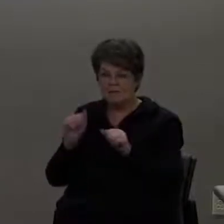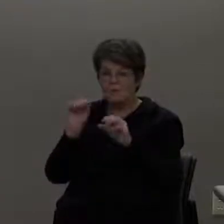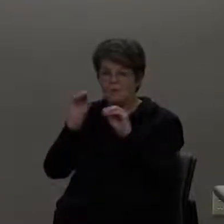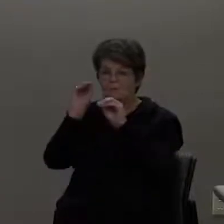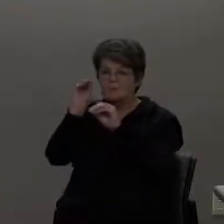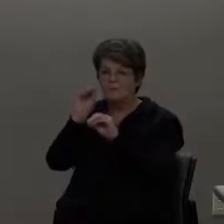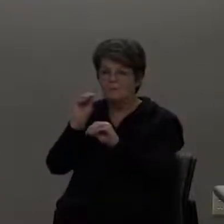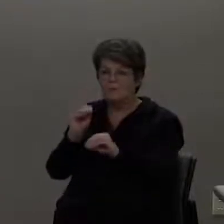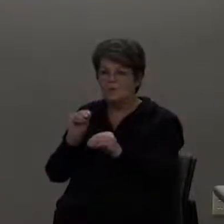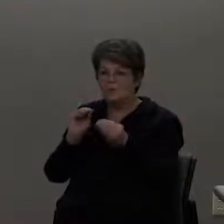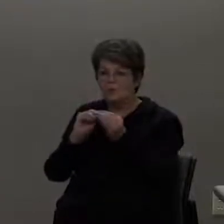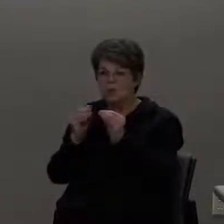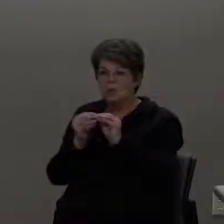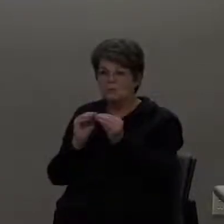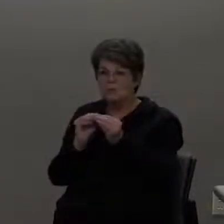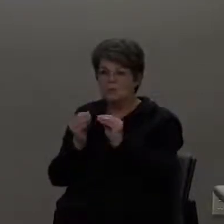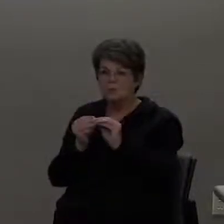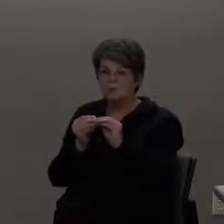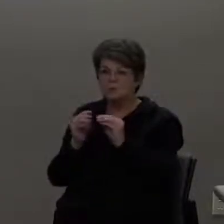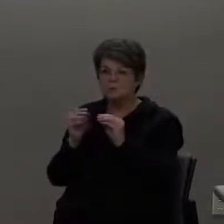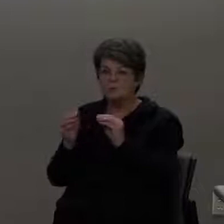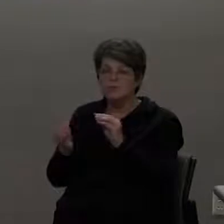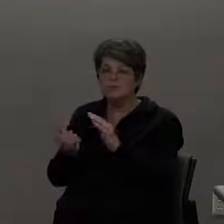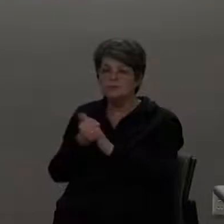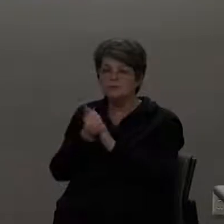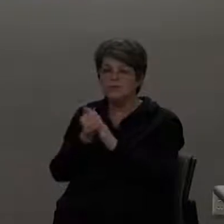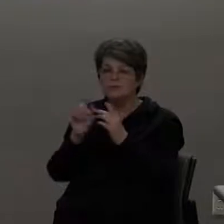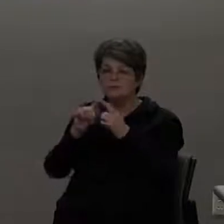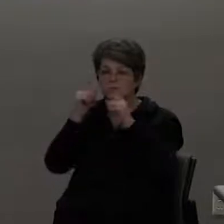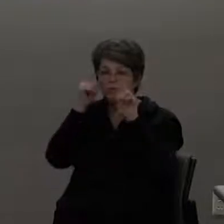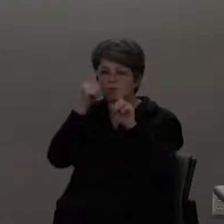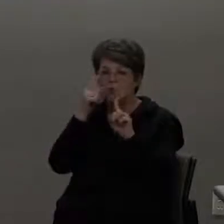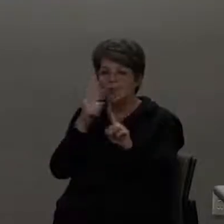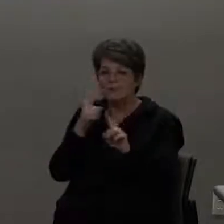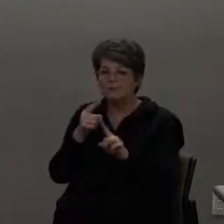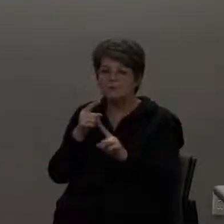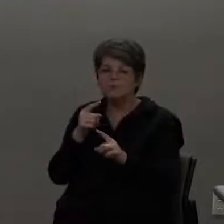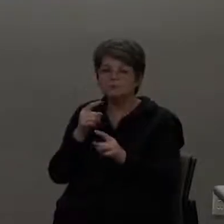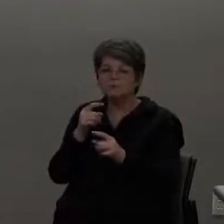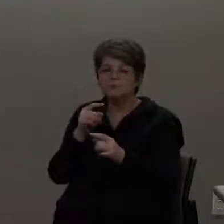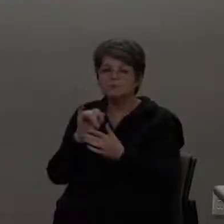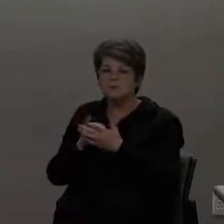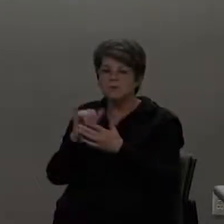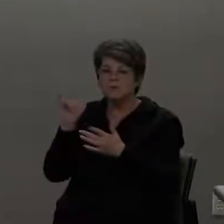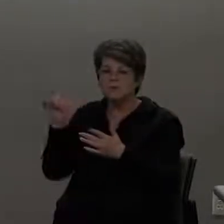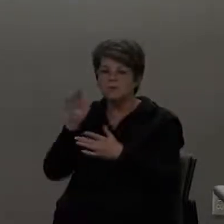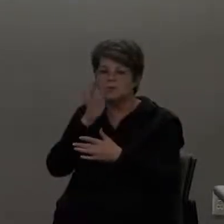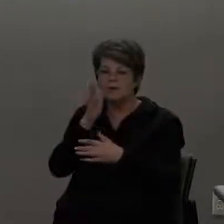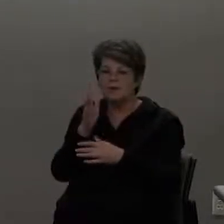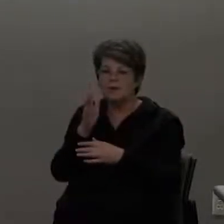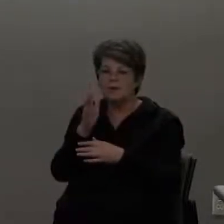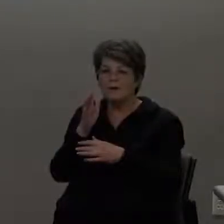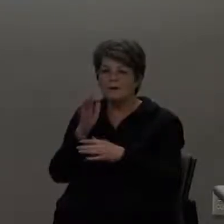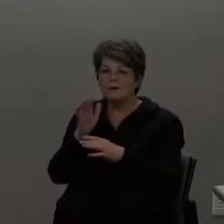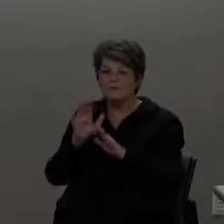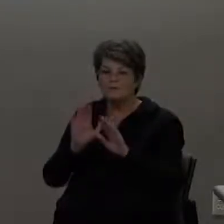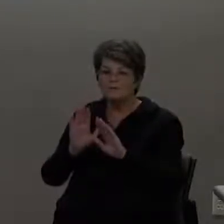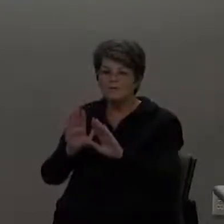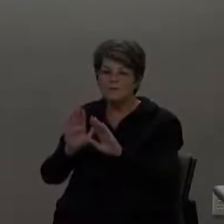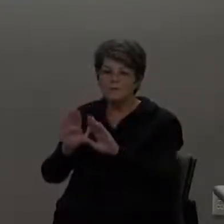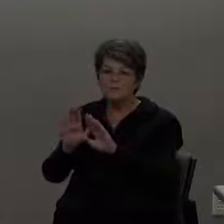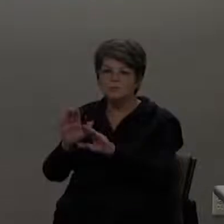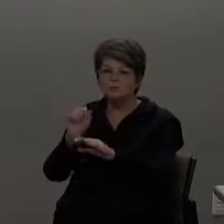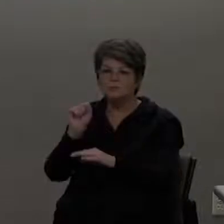numbers as goals? Will there be numbers to attach many of these things that you're going to push, move forward